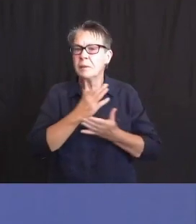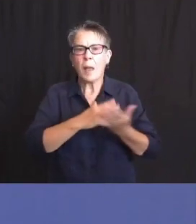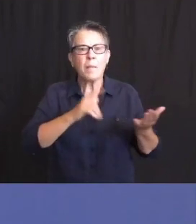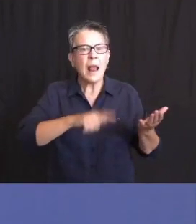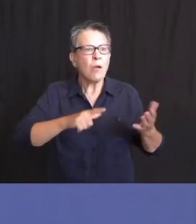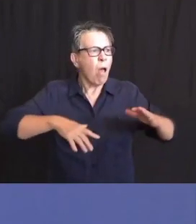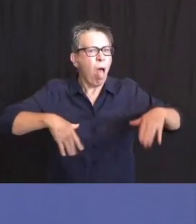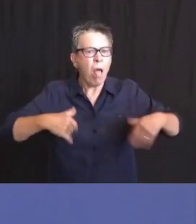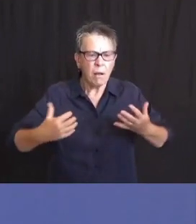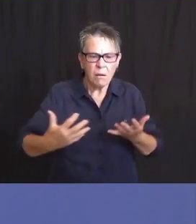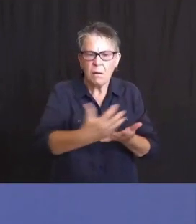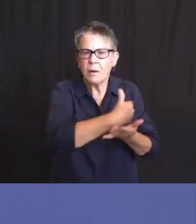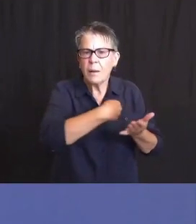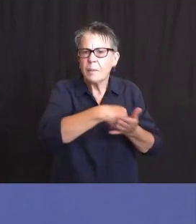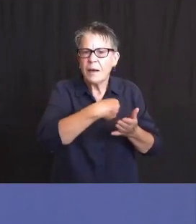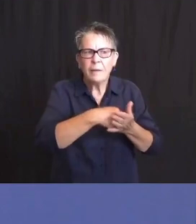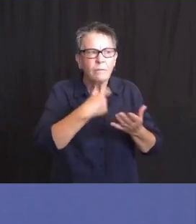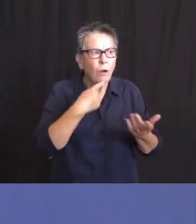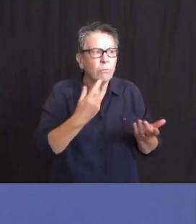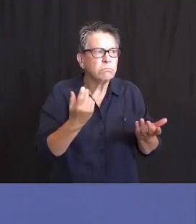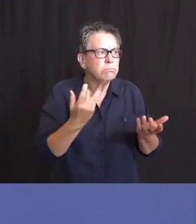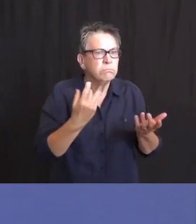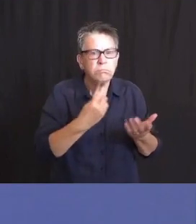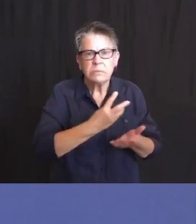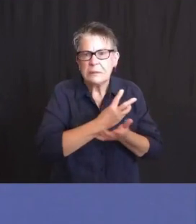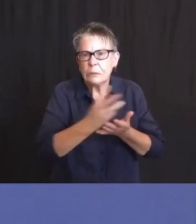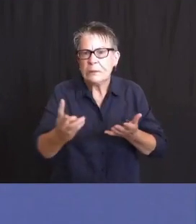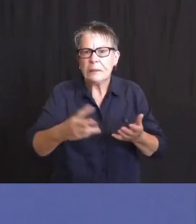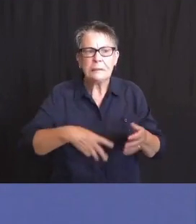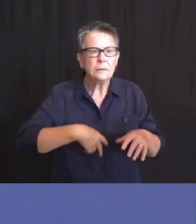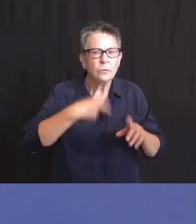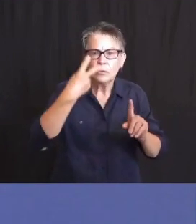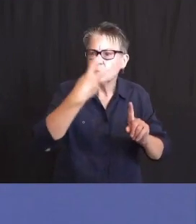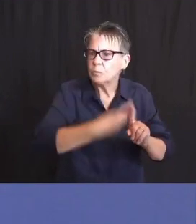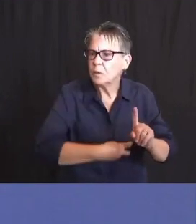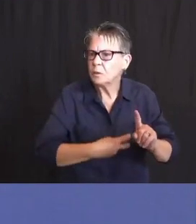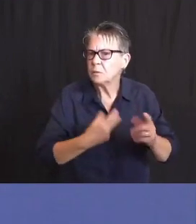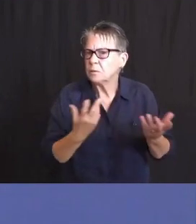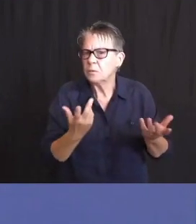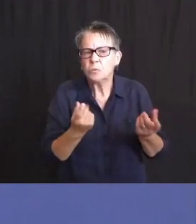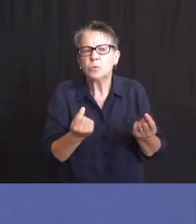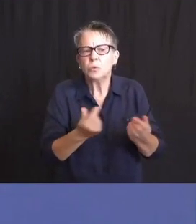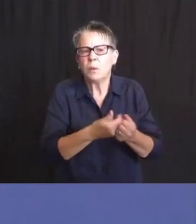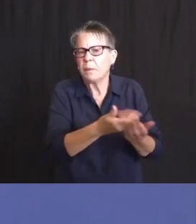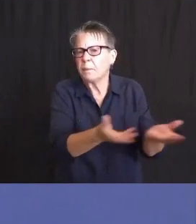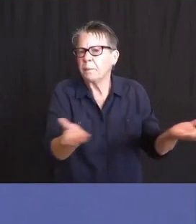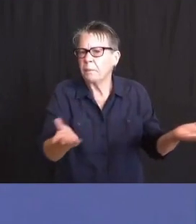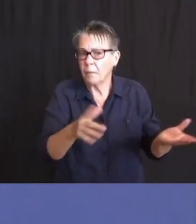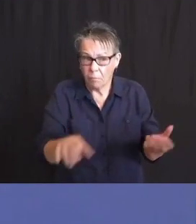moratorium, or do you have any plans to address that issue? Thanks. Thank you, Dustin.